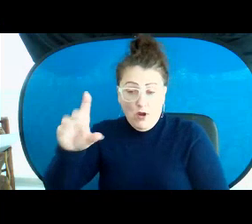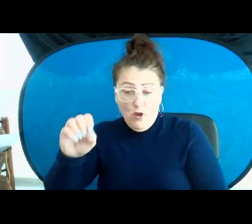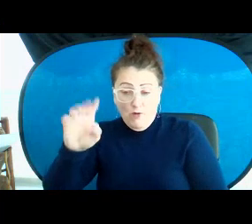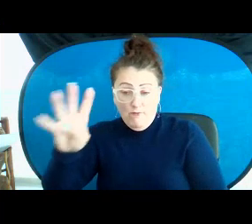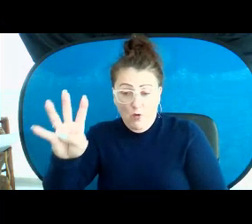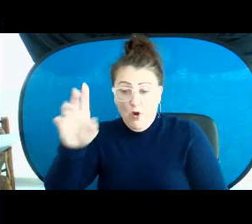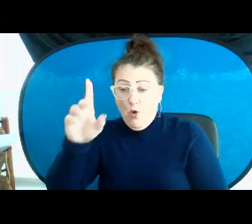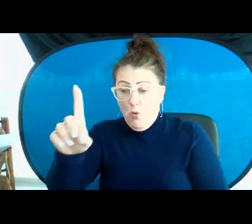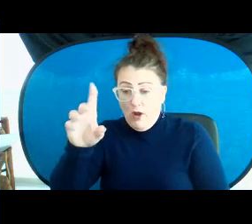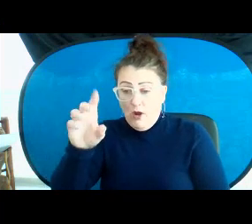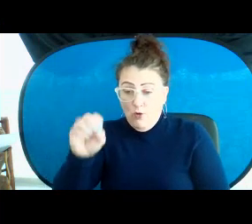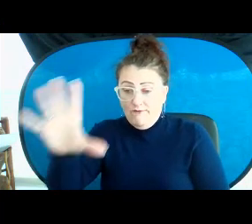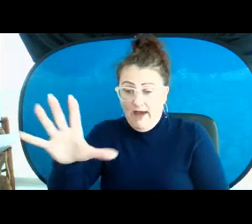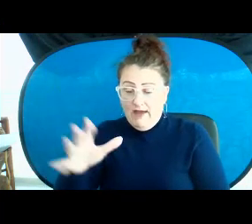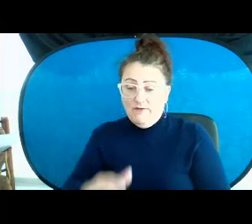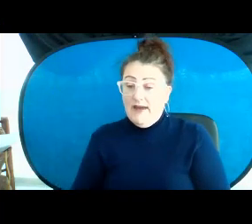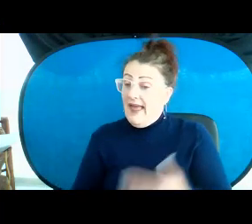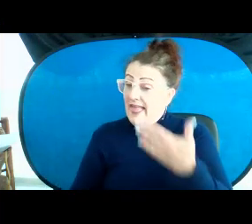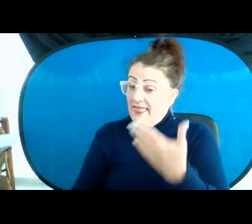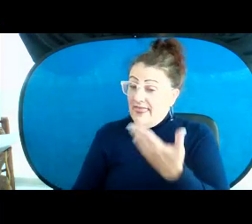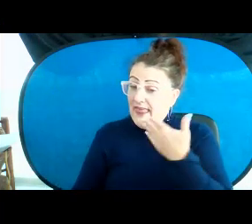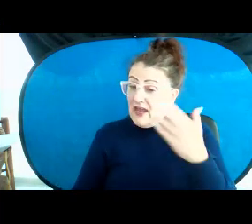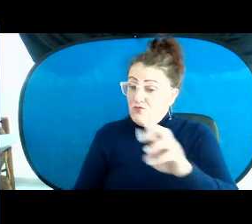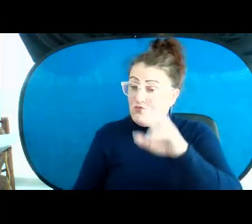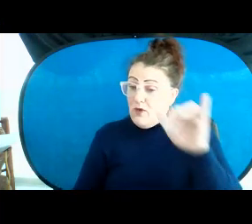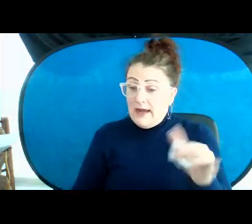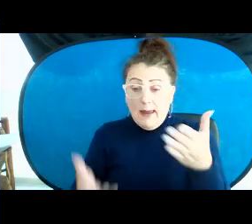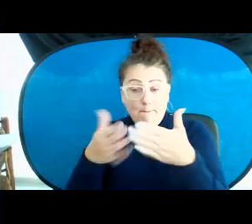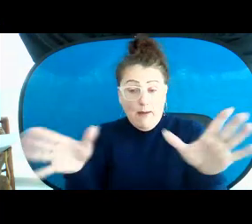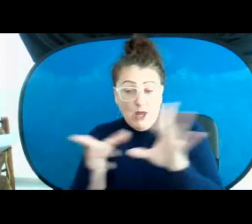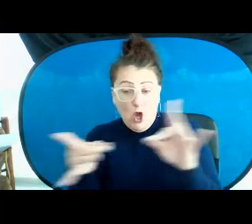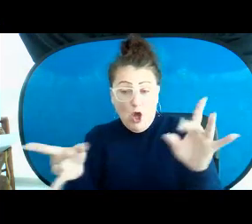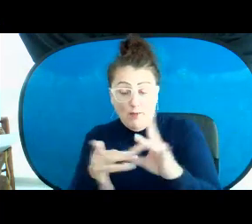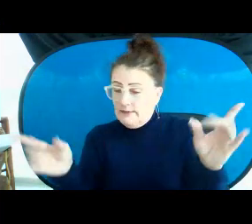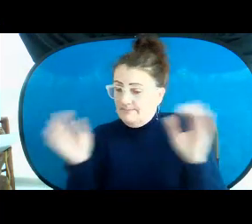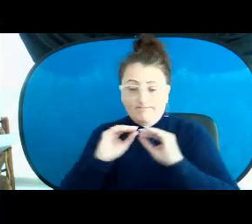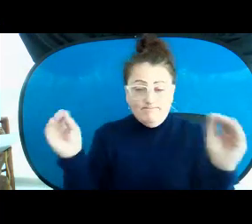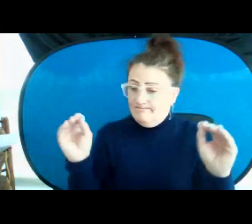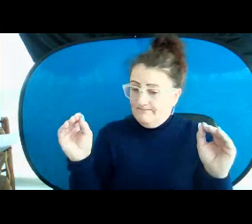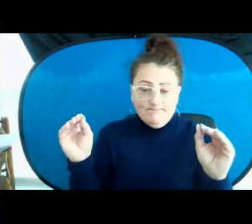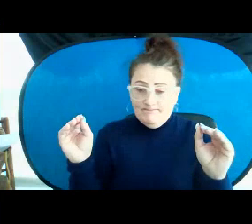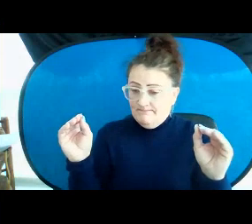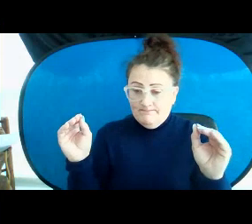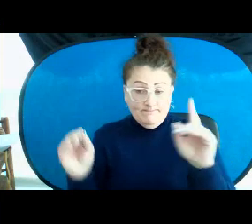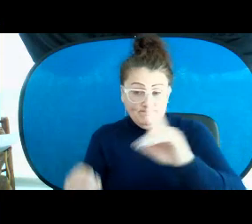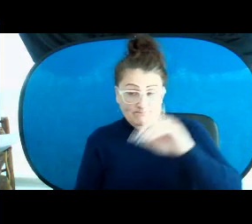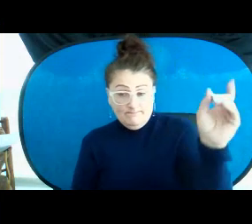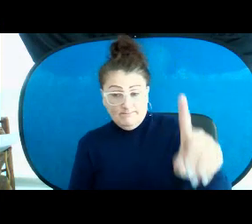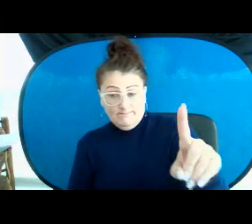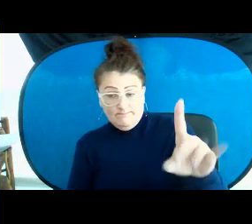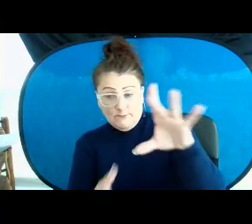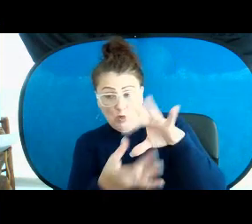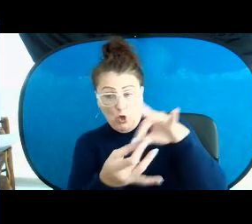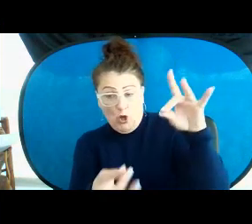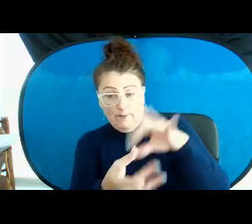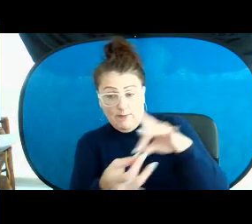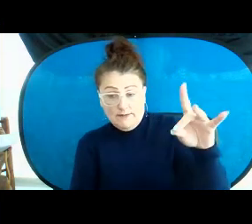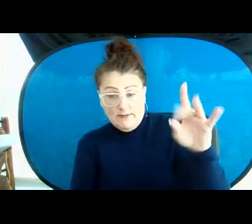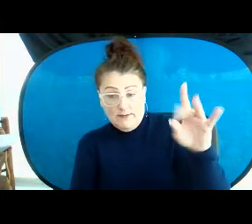All right, thank you, Brandy. Any public comment? There's no public comment. Thank you. Thank you. Questions, comments, or a motion from the